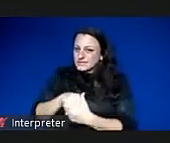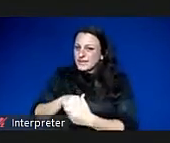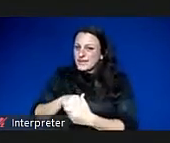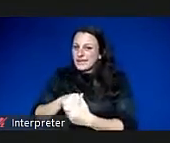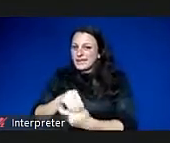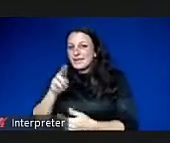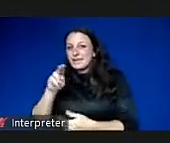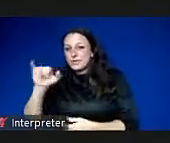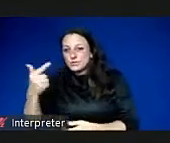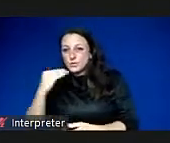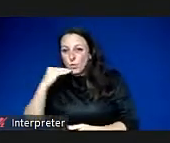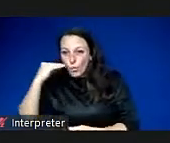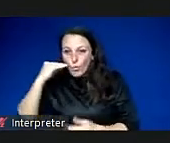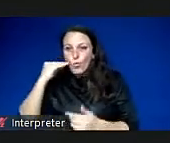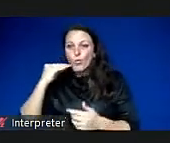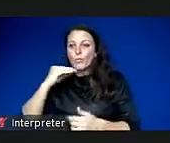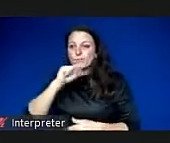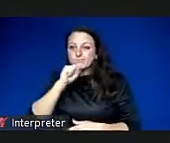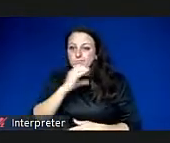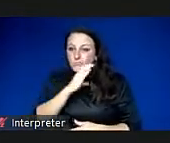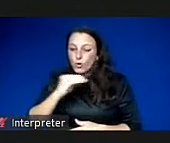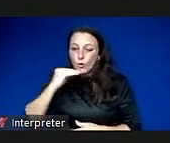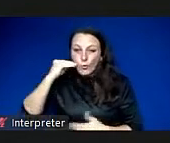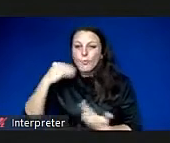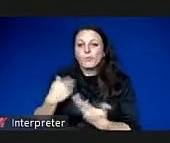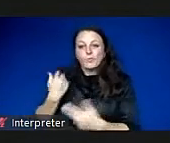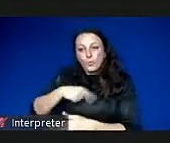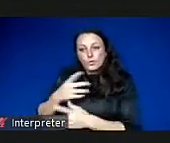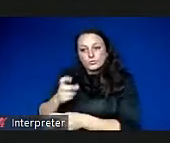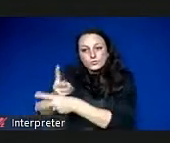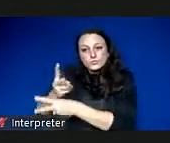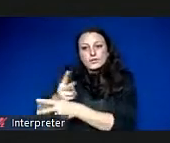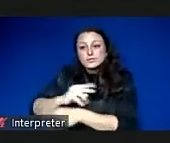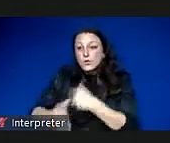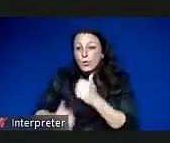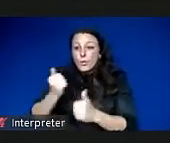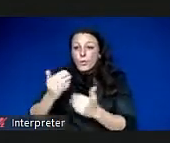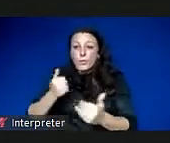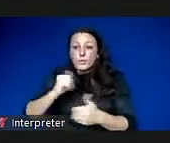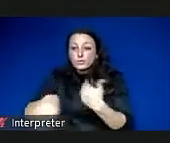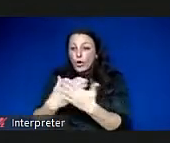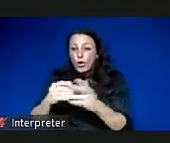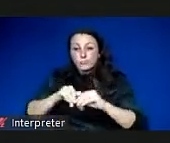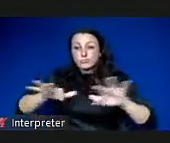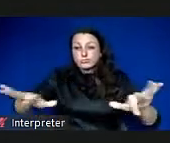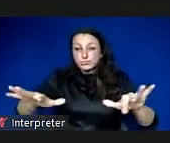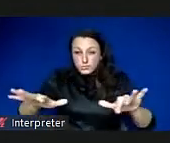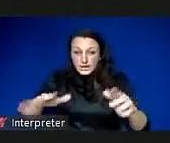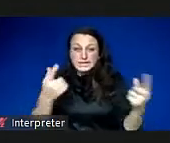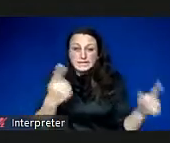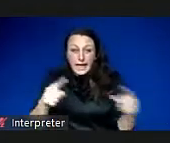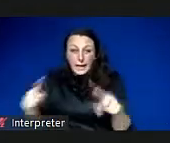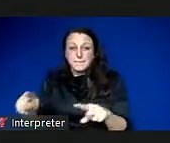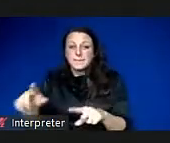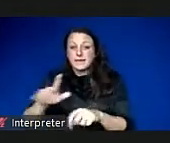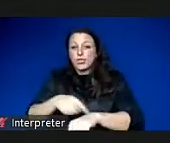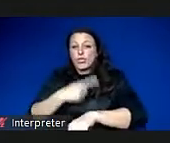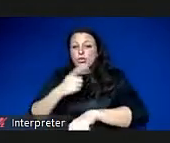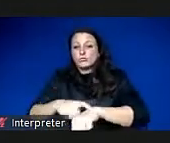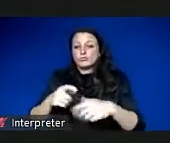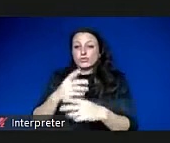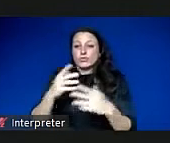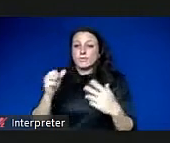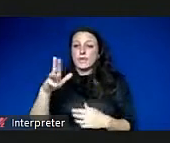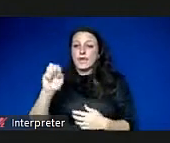of all outbreaks of COVID-19 have occurred in long-term care facilities within the state of Colorado.